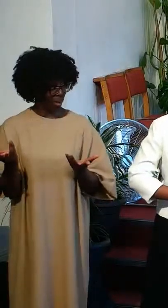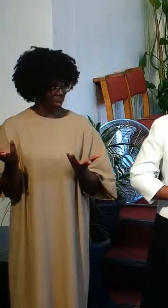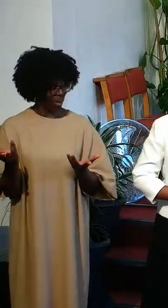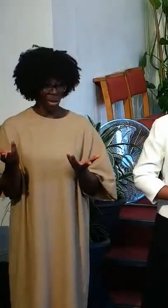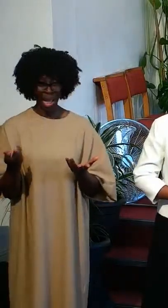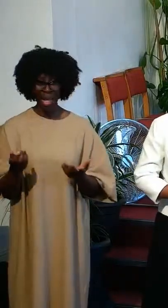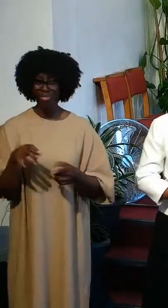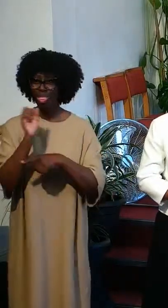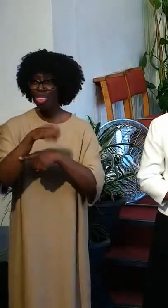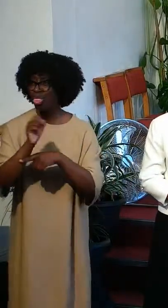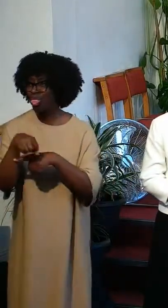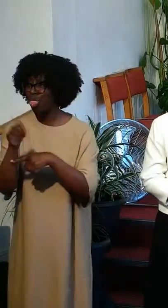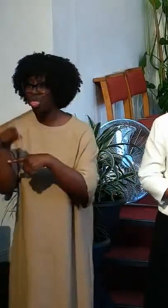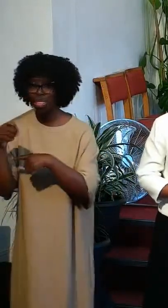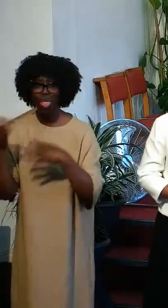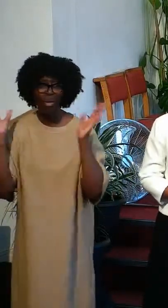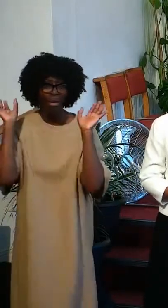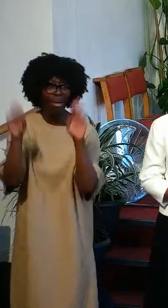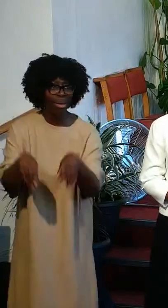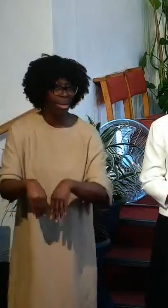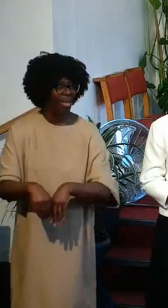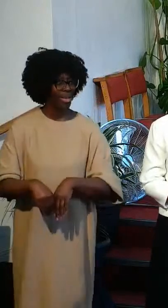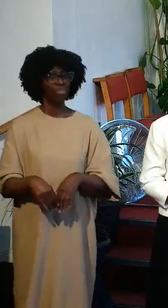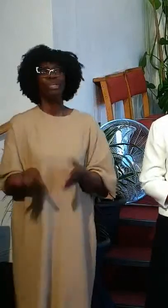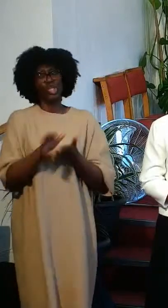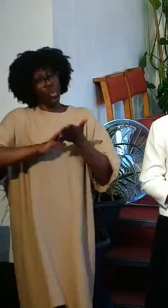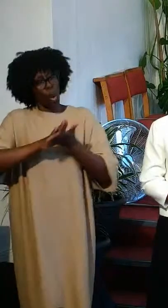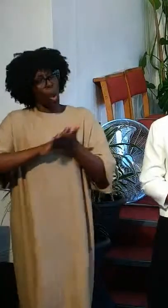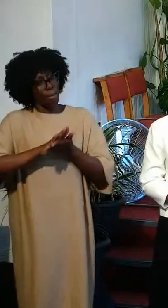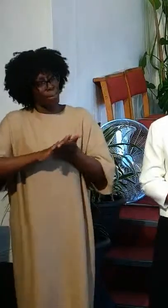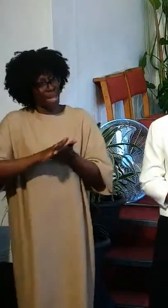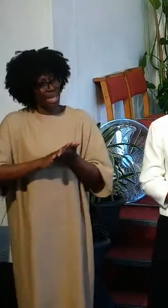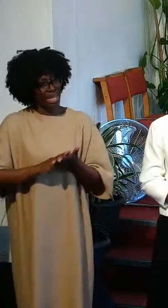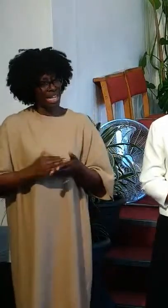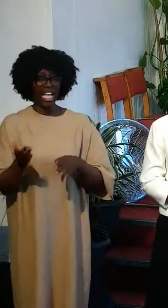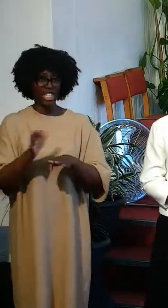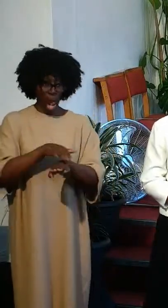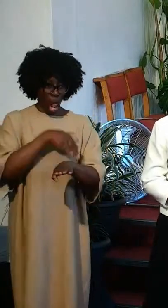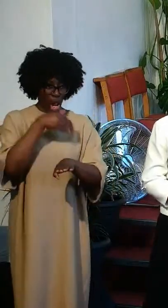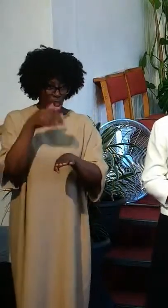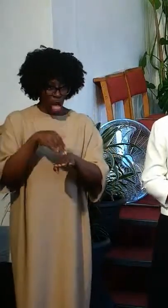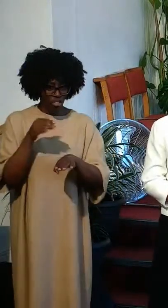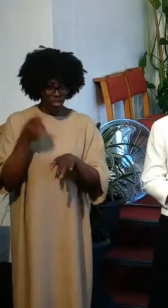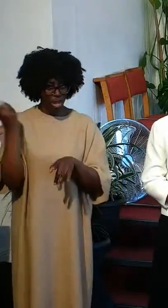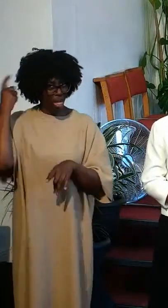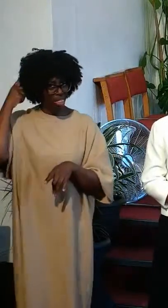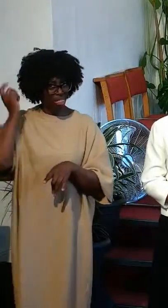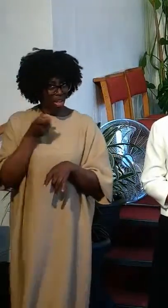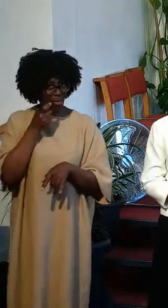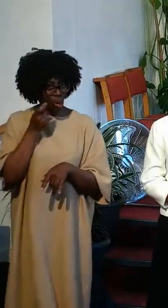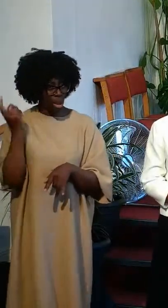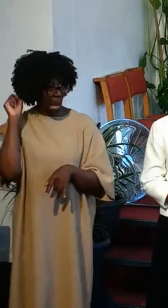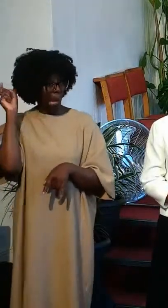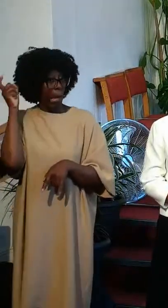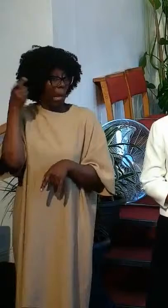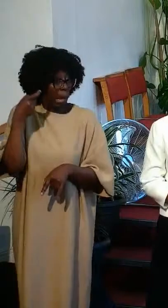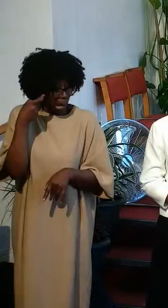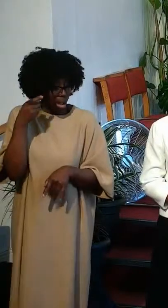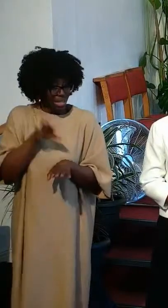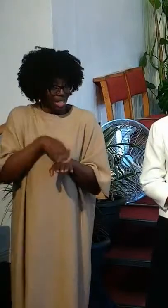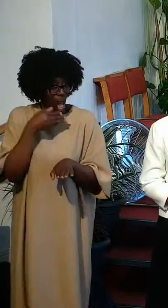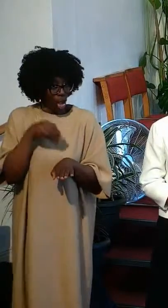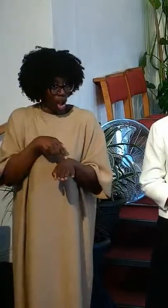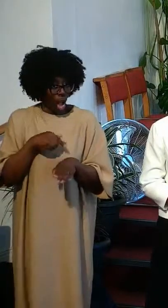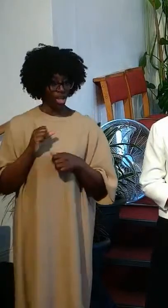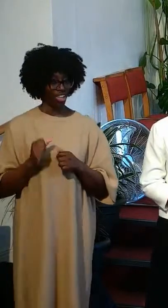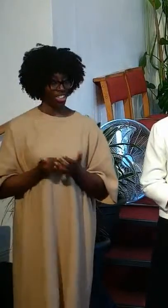No, I'm joking. Who was that saying what? But you know what I mean. It's taken me longer to bring the word forward. I think. So is